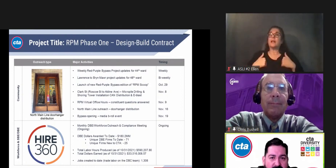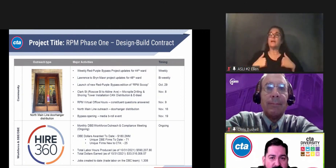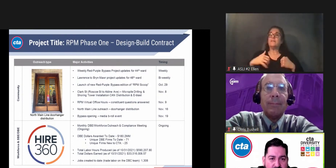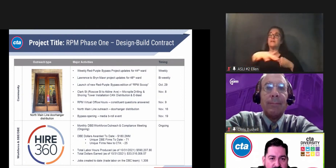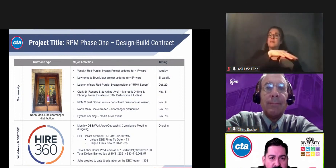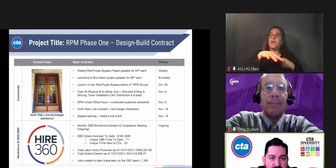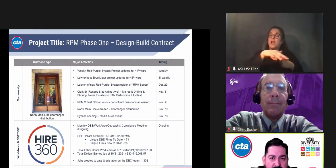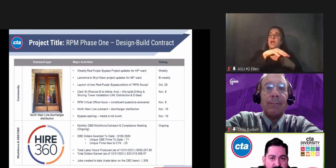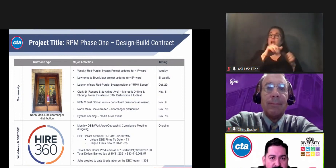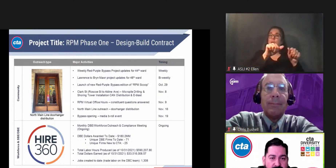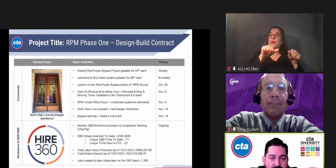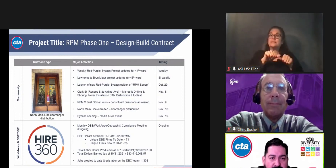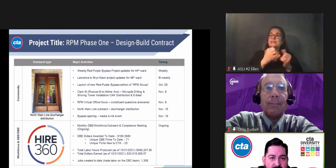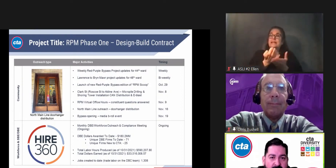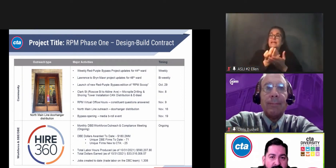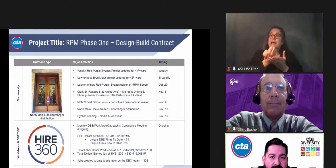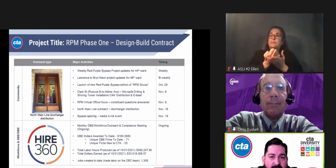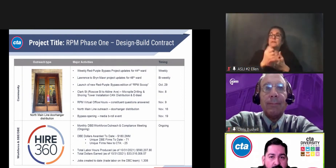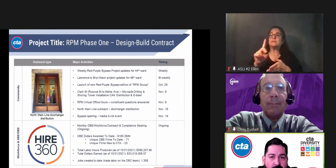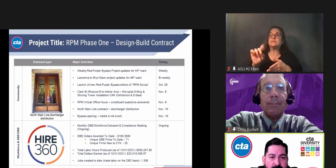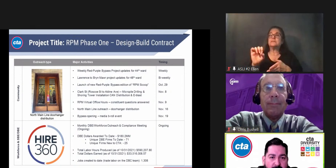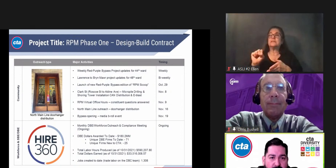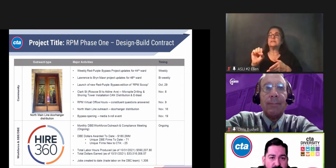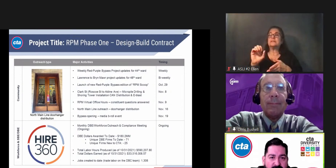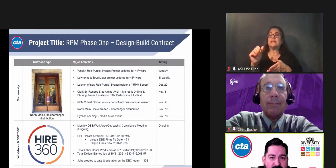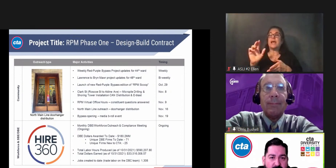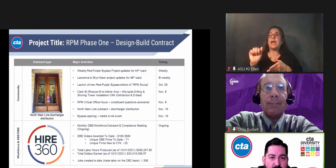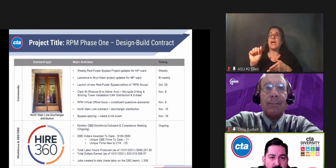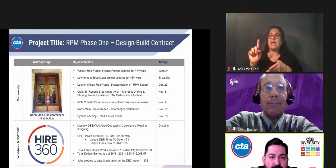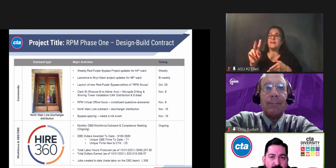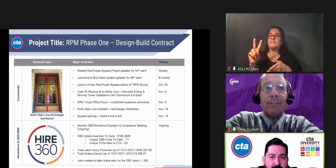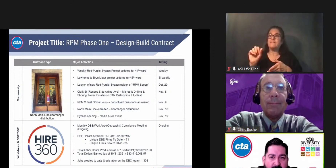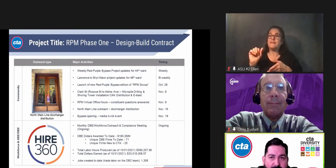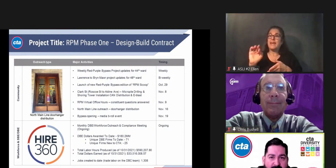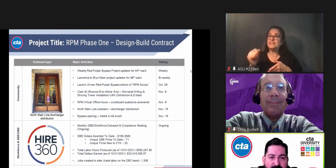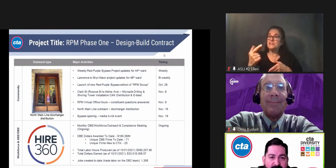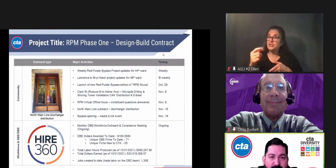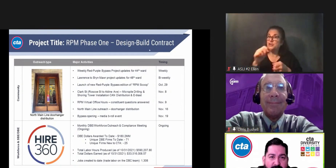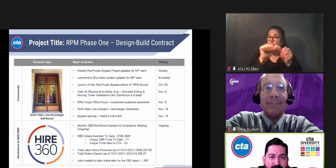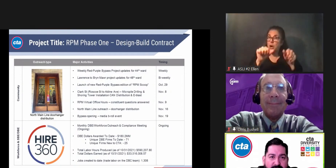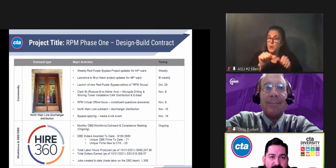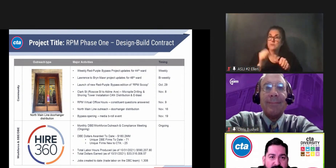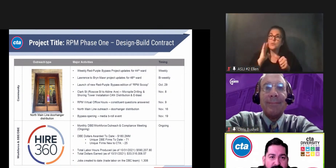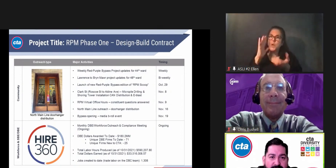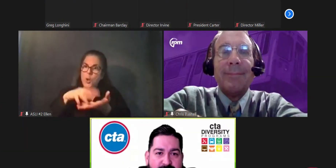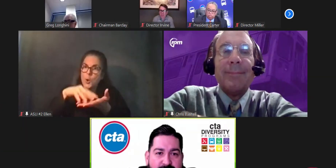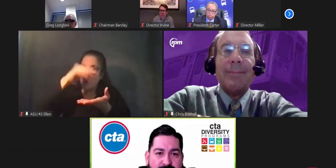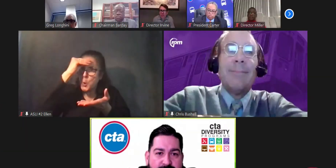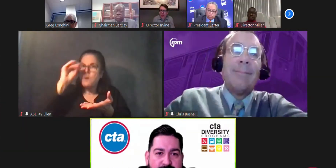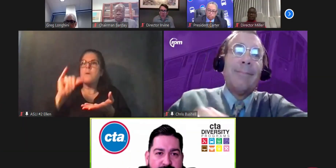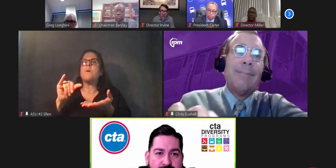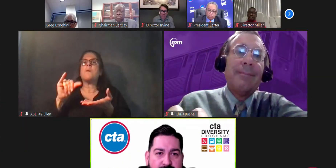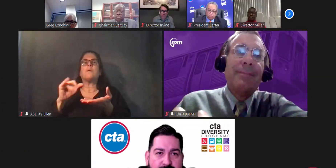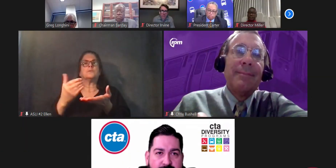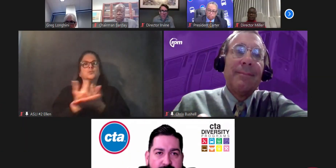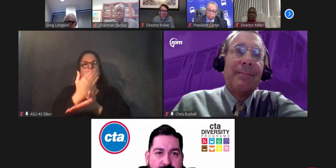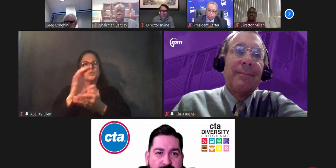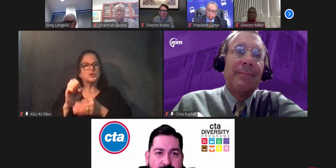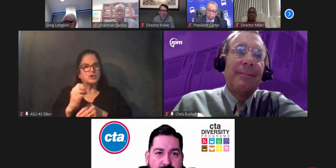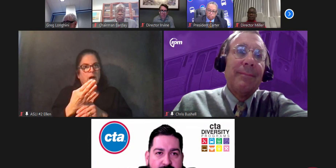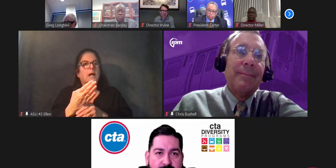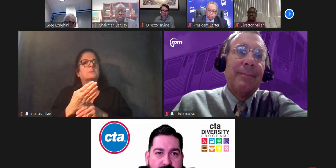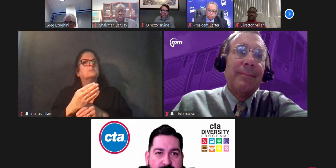to access these careers. That concludes my portion of the report. We're happy to answer any questions. Chairman